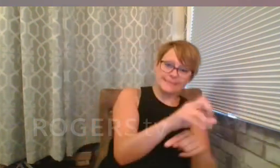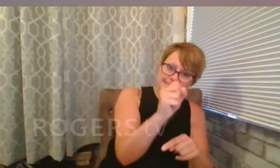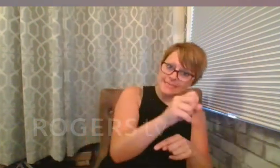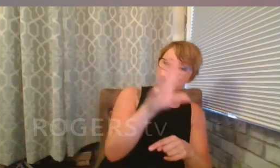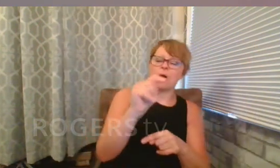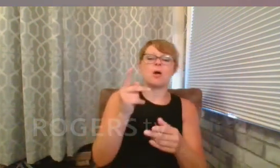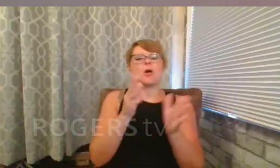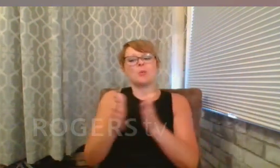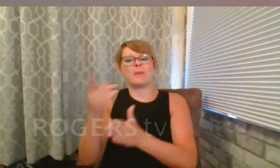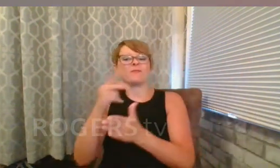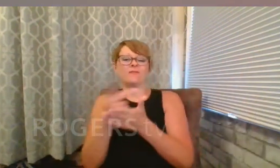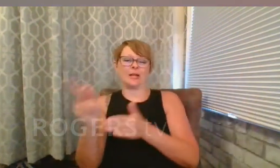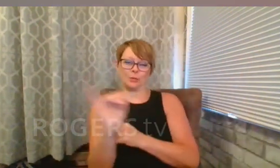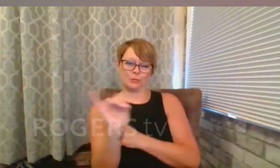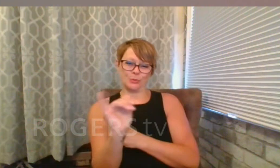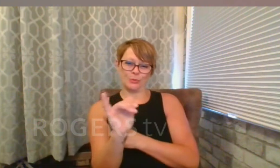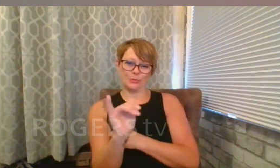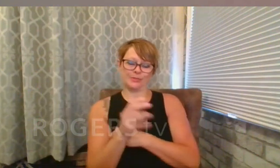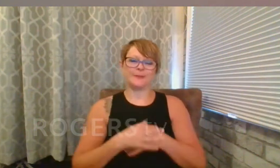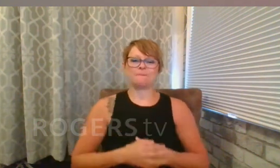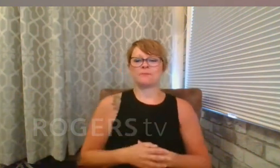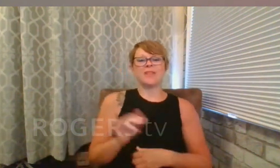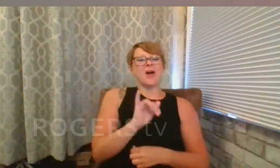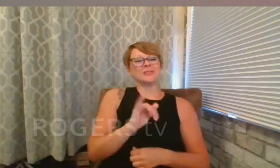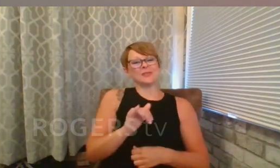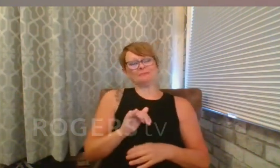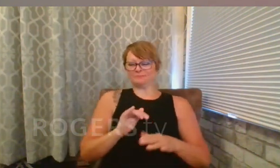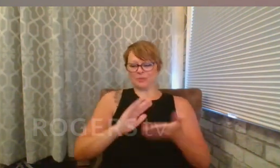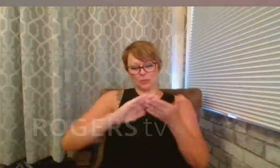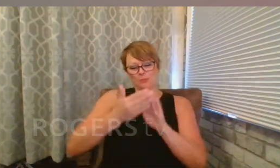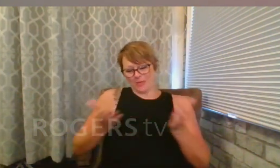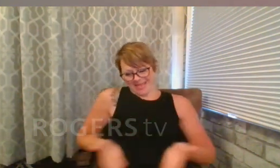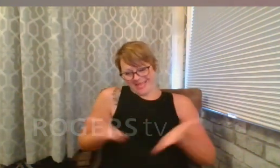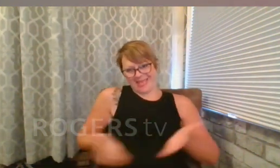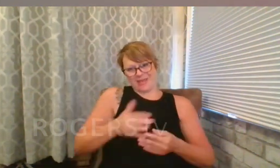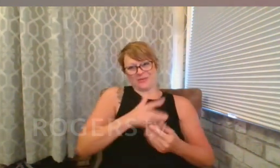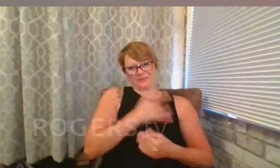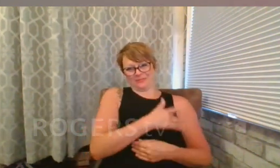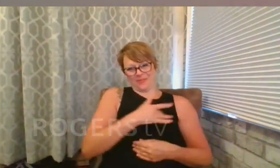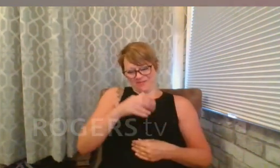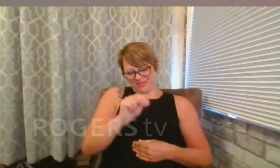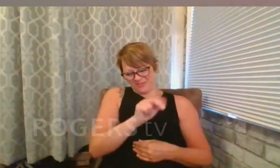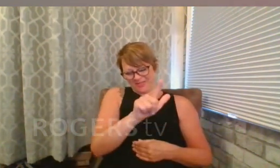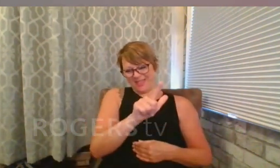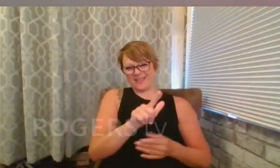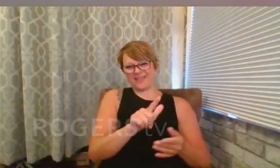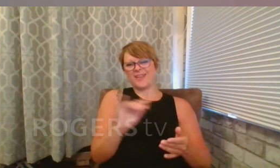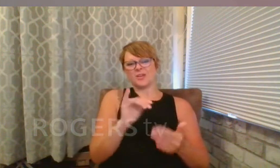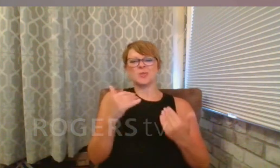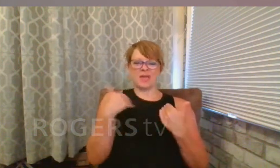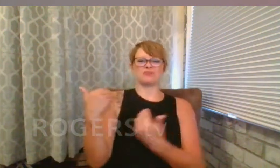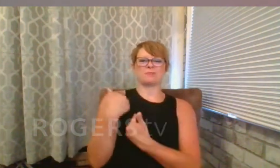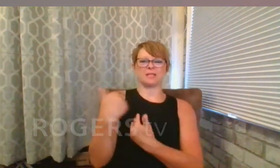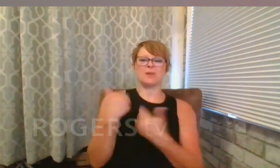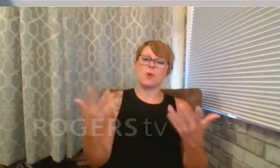and I also want to say this to our community here in this province, that we also have a responsibility, that is supporting our